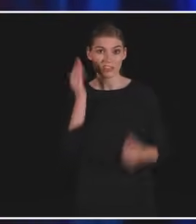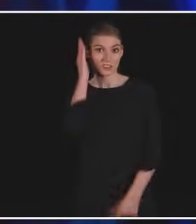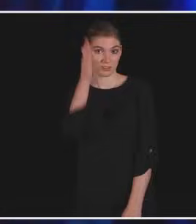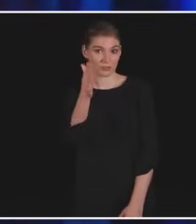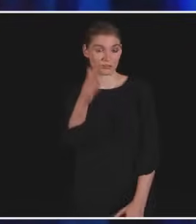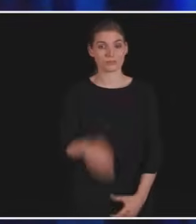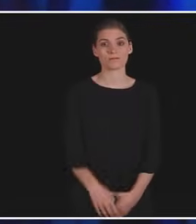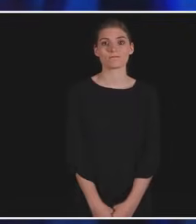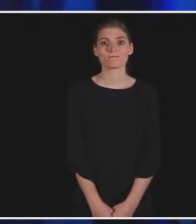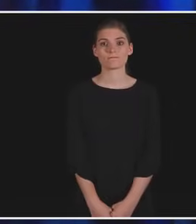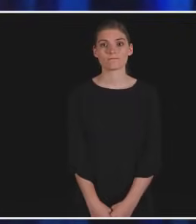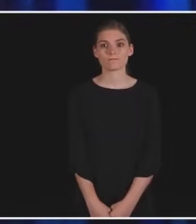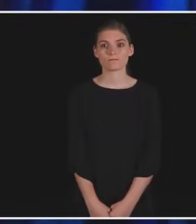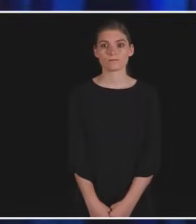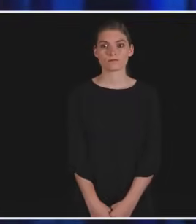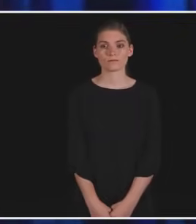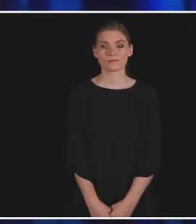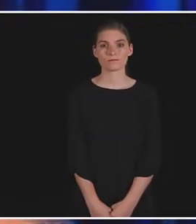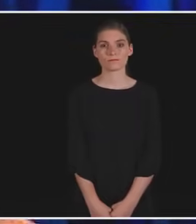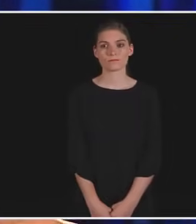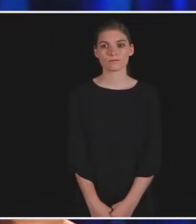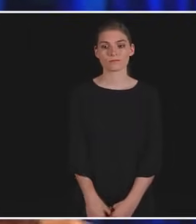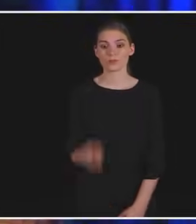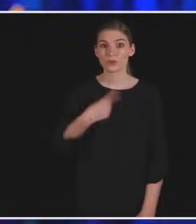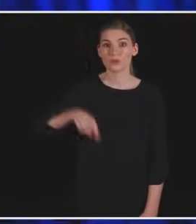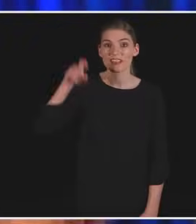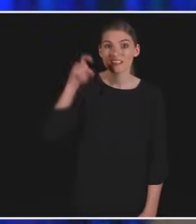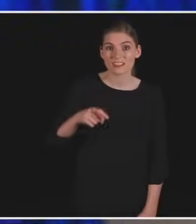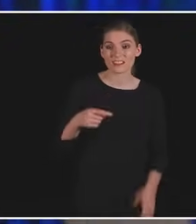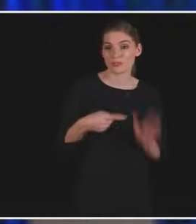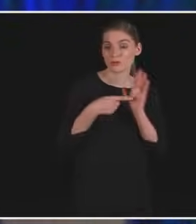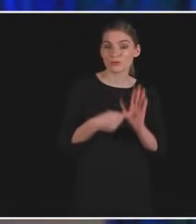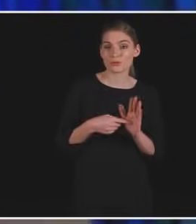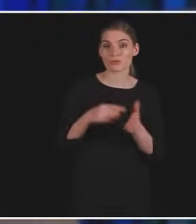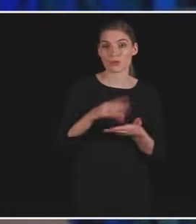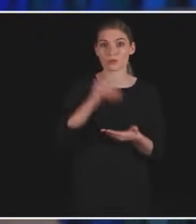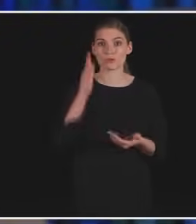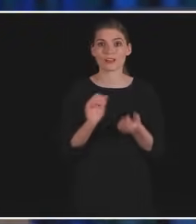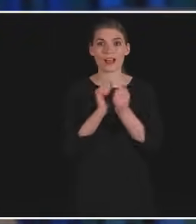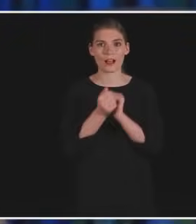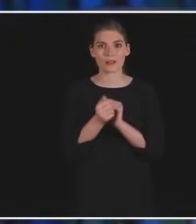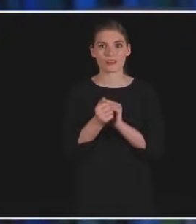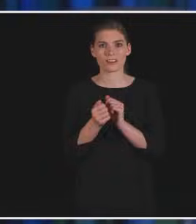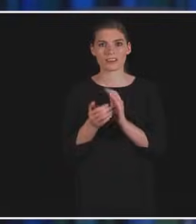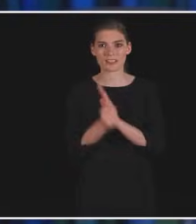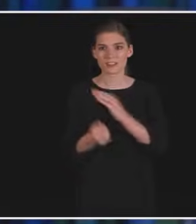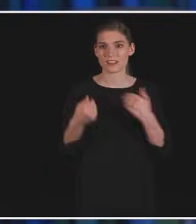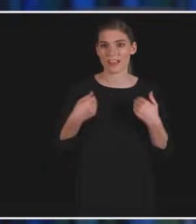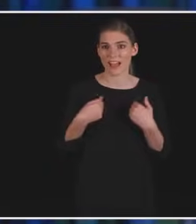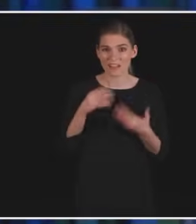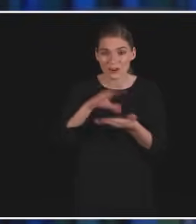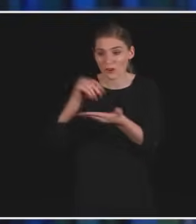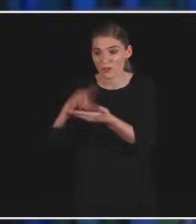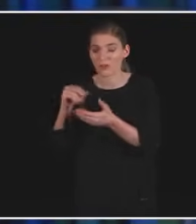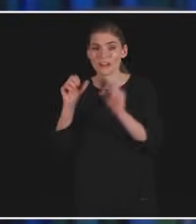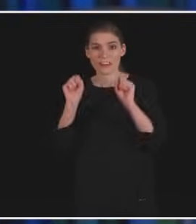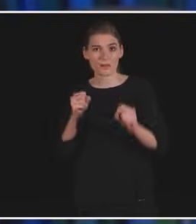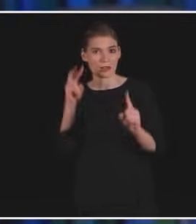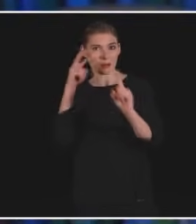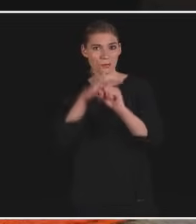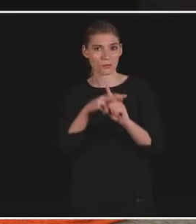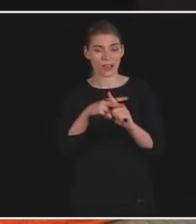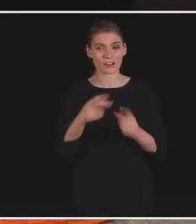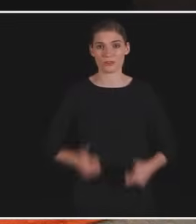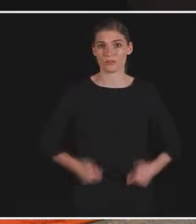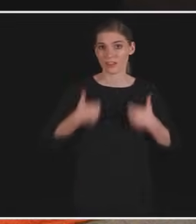of the future. In order to do that, we need to show kids how the skills that they're learning in school can be